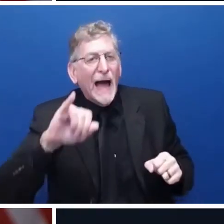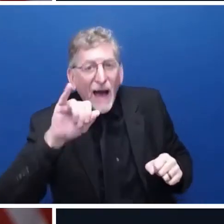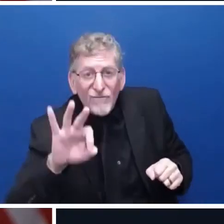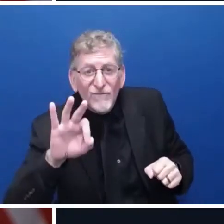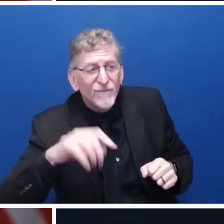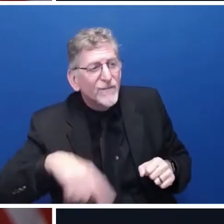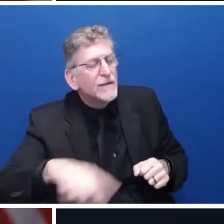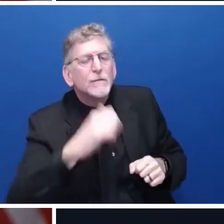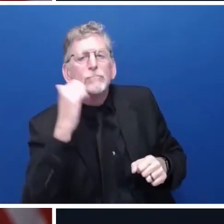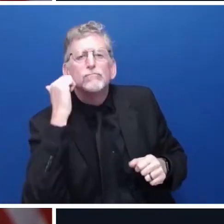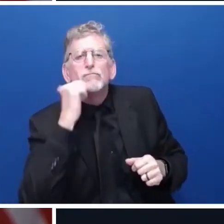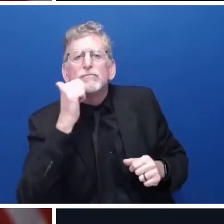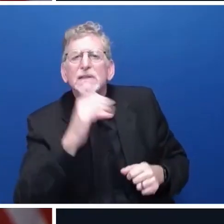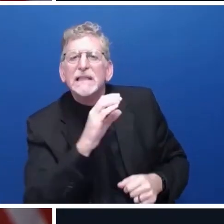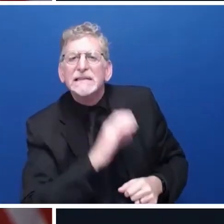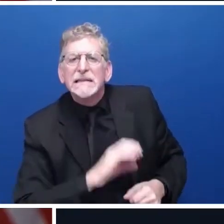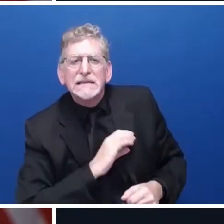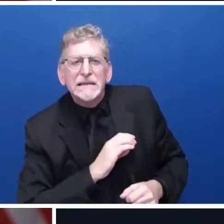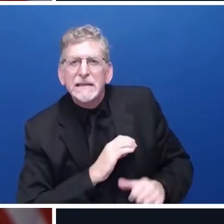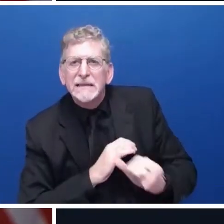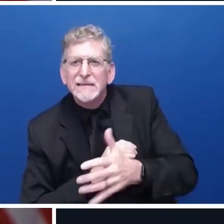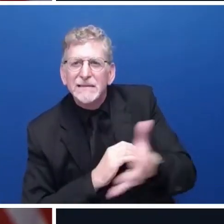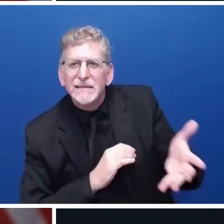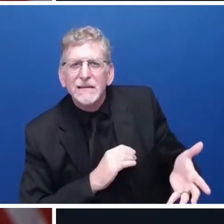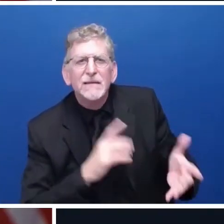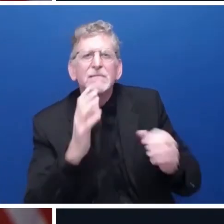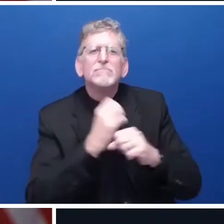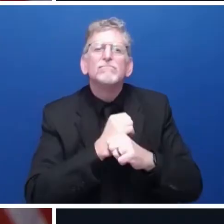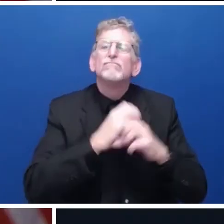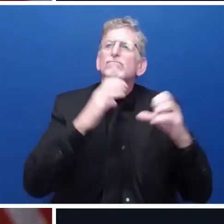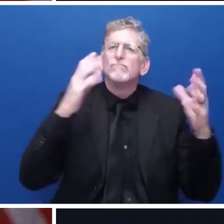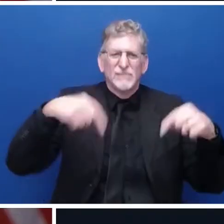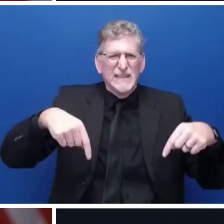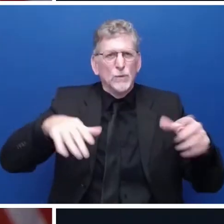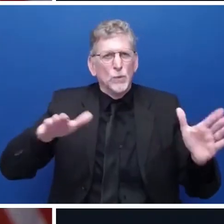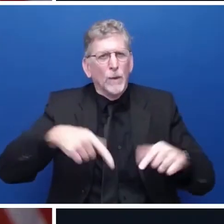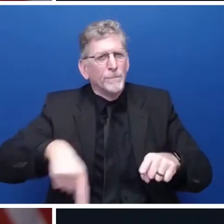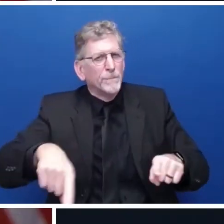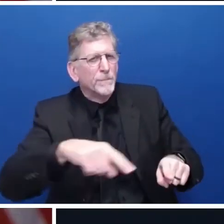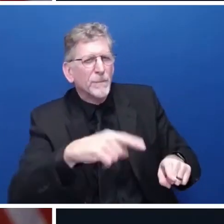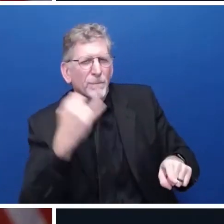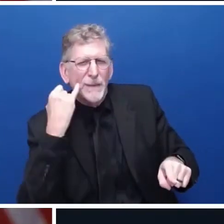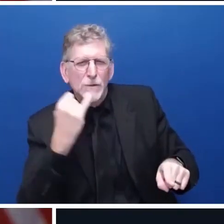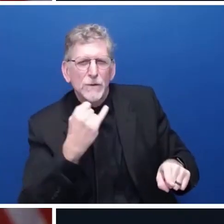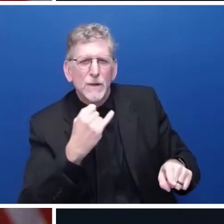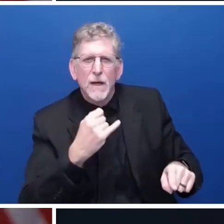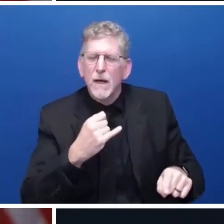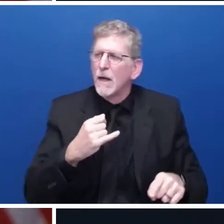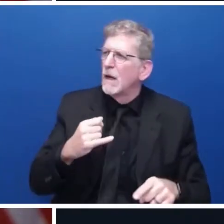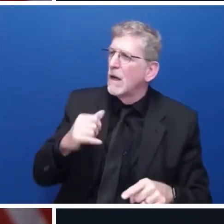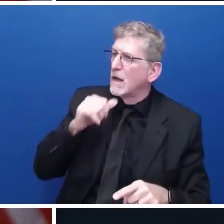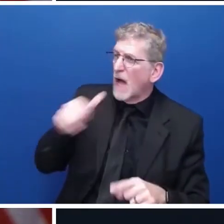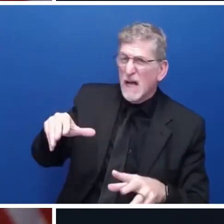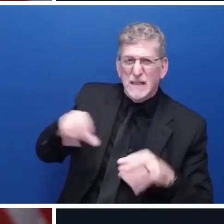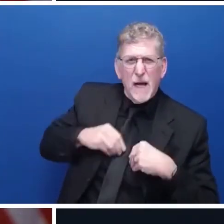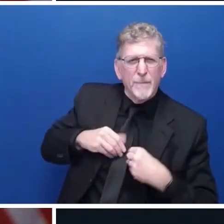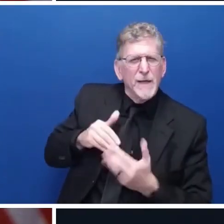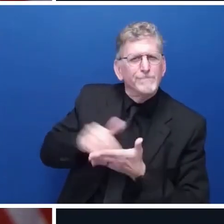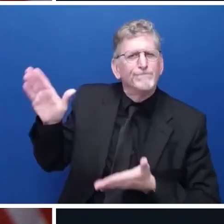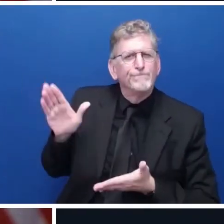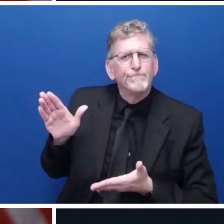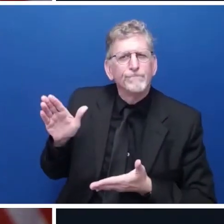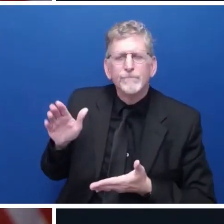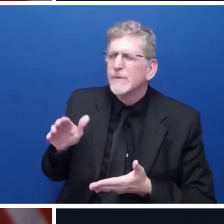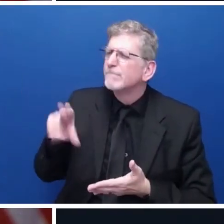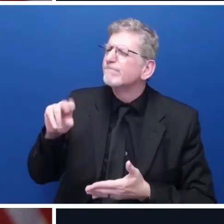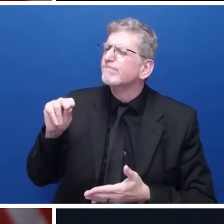in this room, reject the unacceptable and demand more of their government. We see it in the